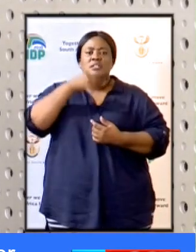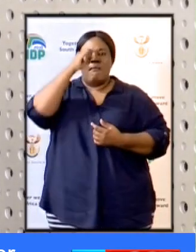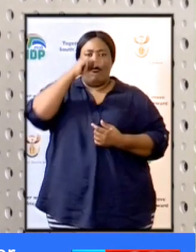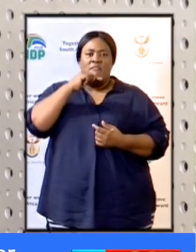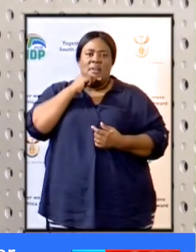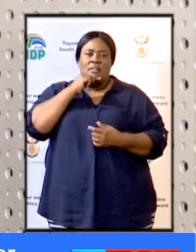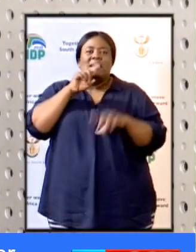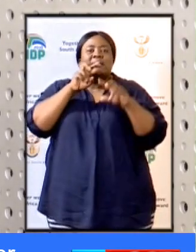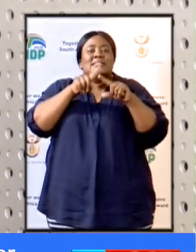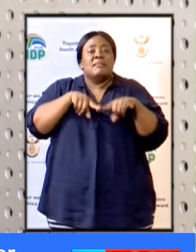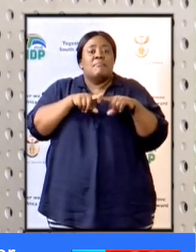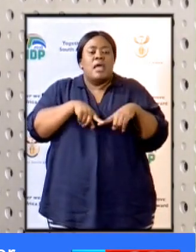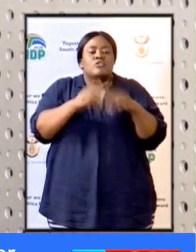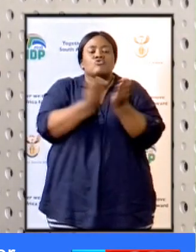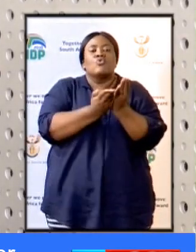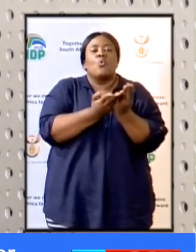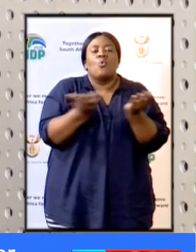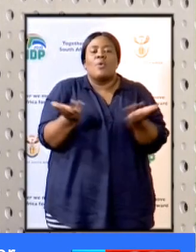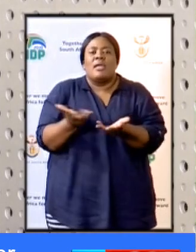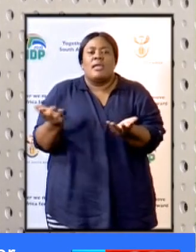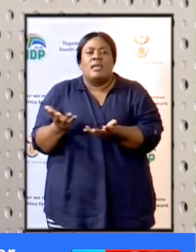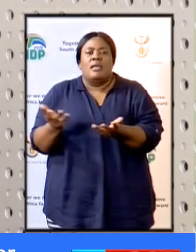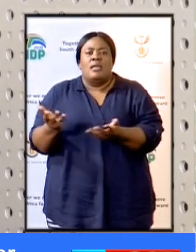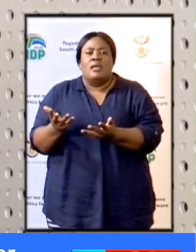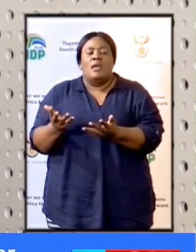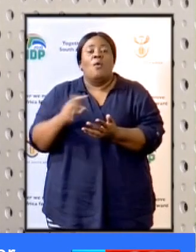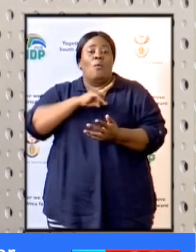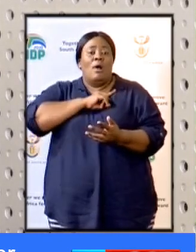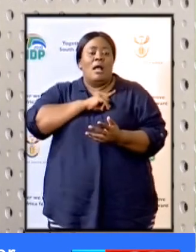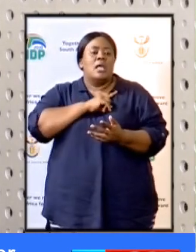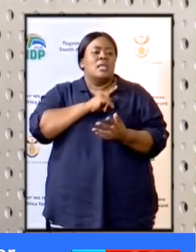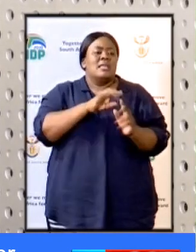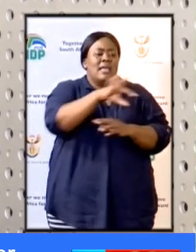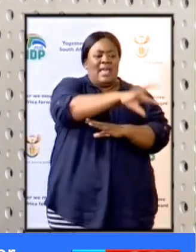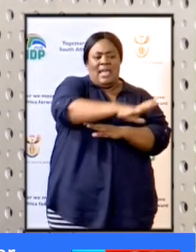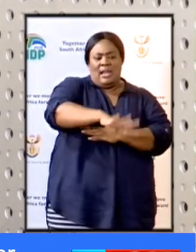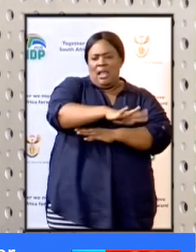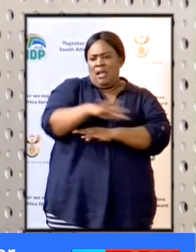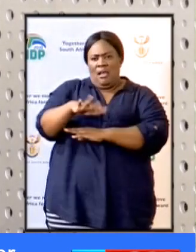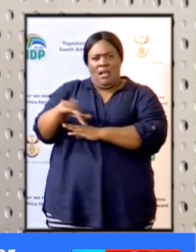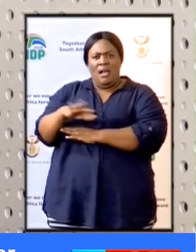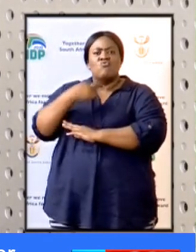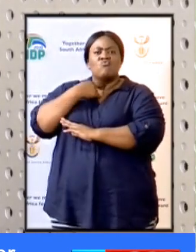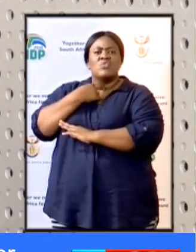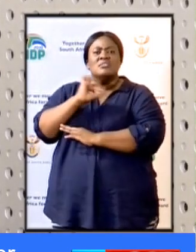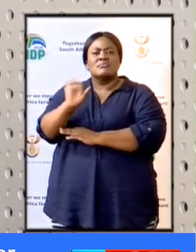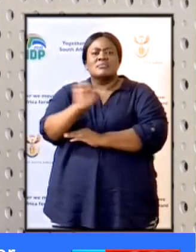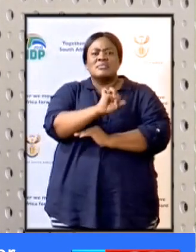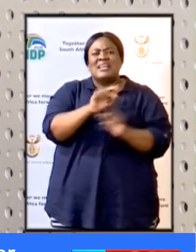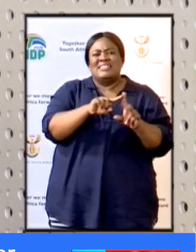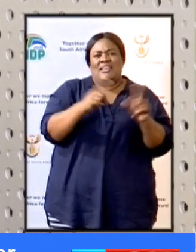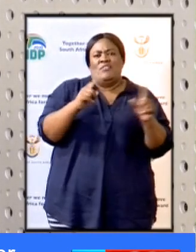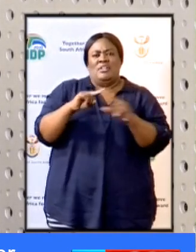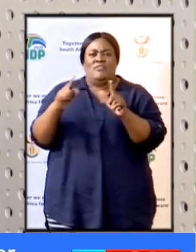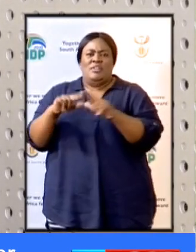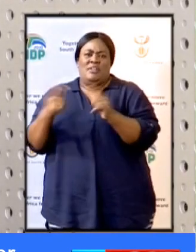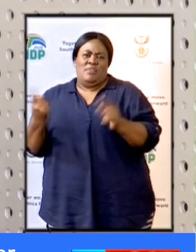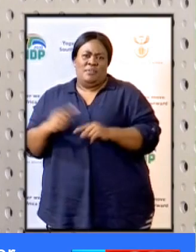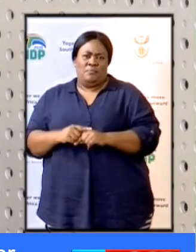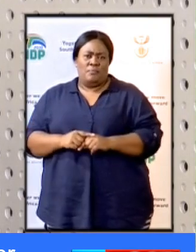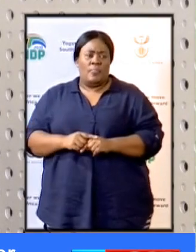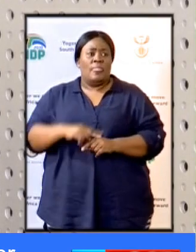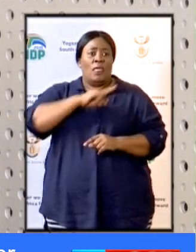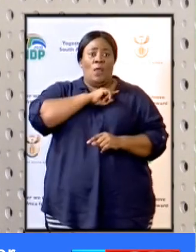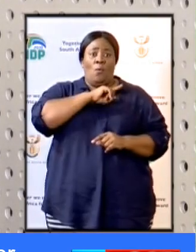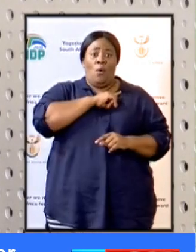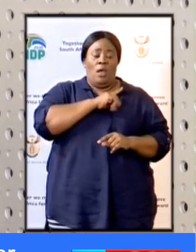located, because different areas have got different risk profiles. As much as parents said, don't separate